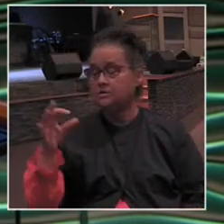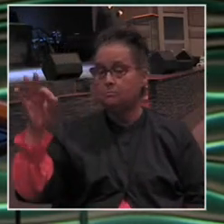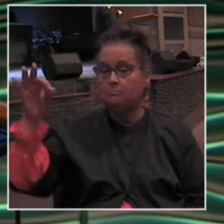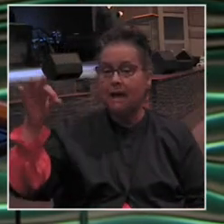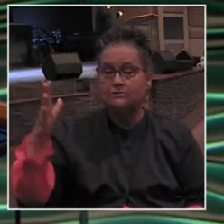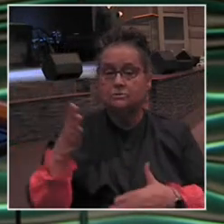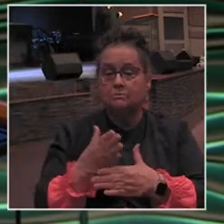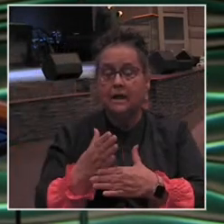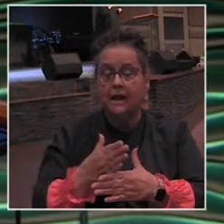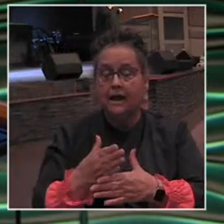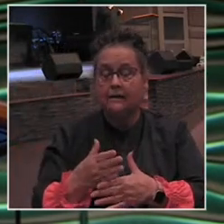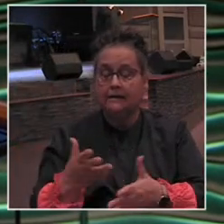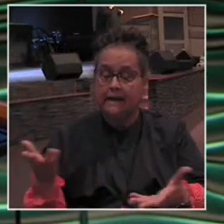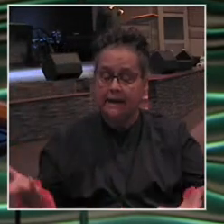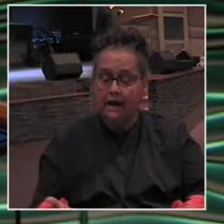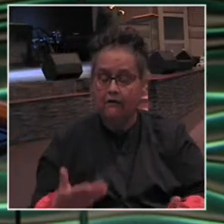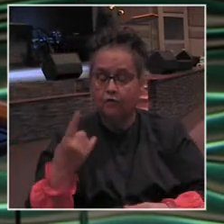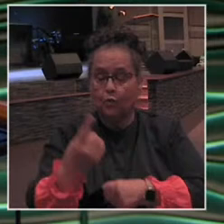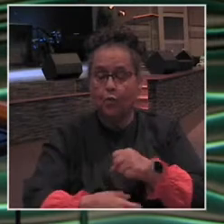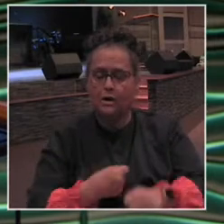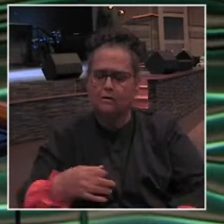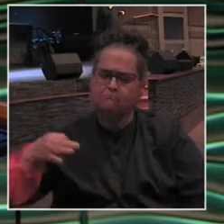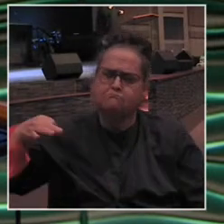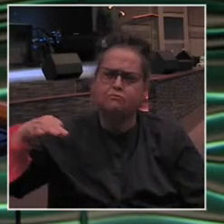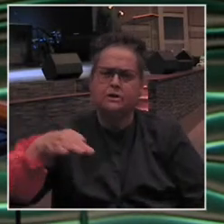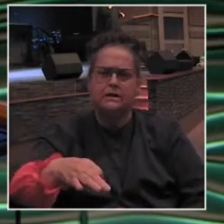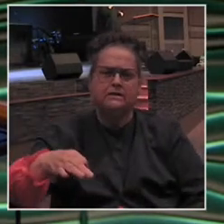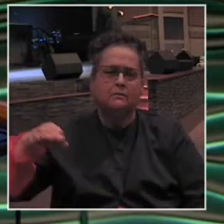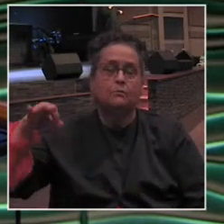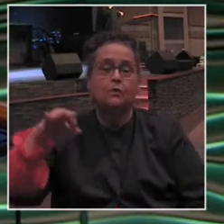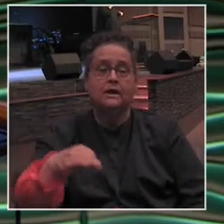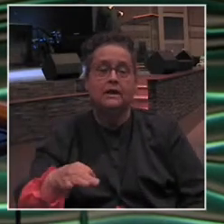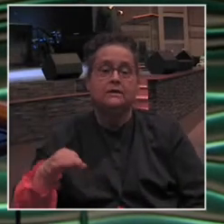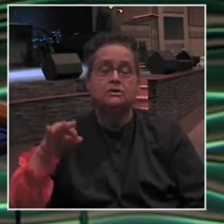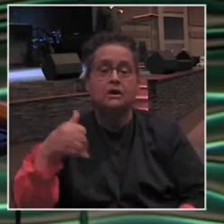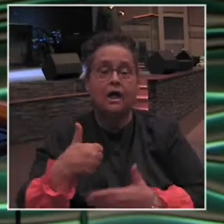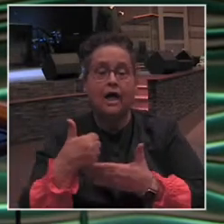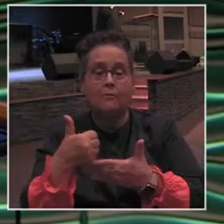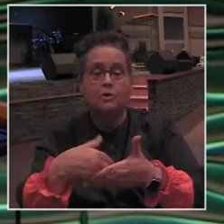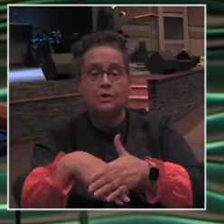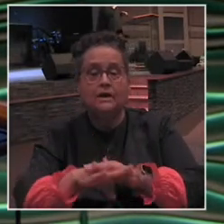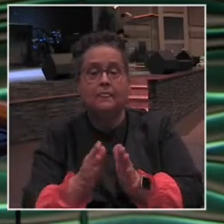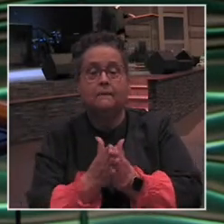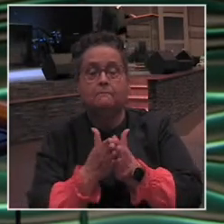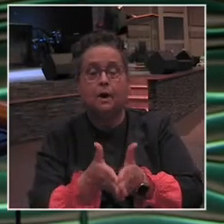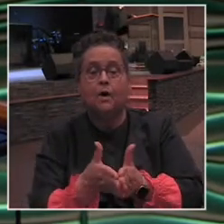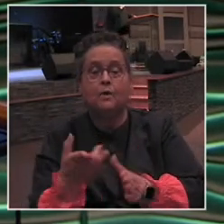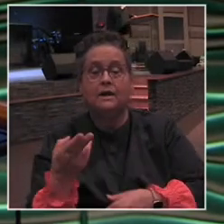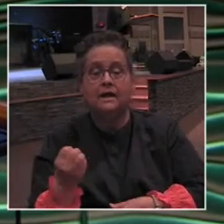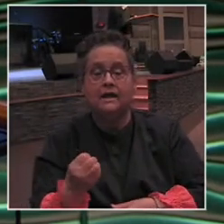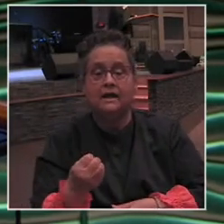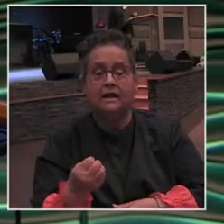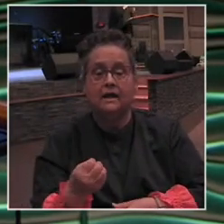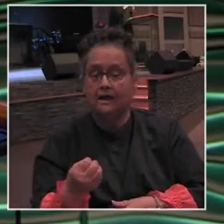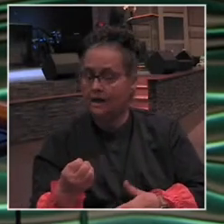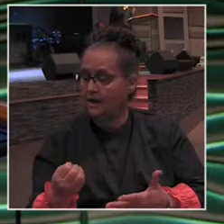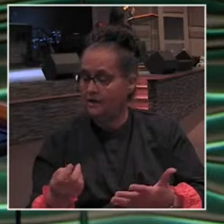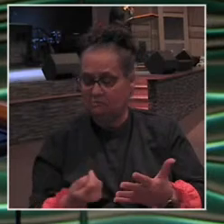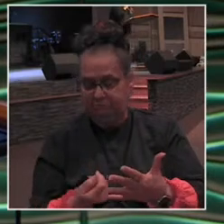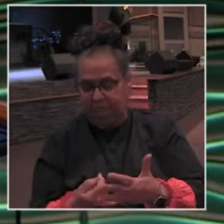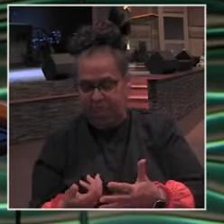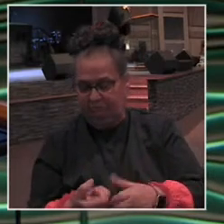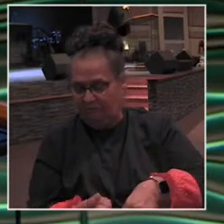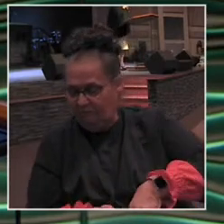the last year and preach his heart out to help you get in the boat. He has dug out all the